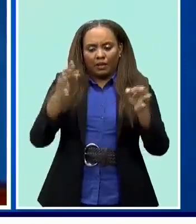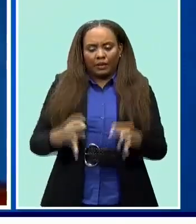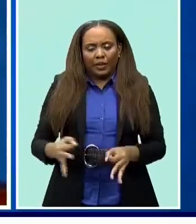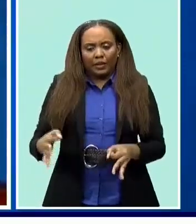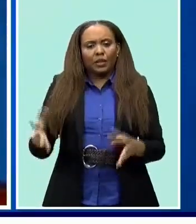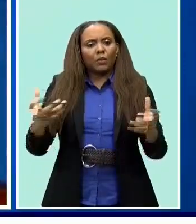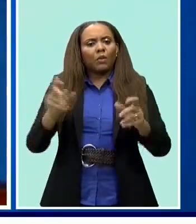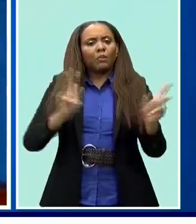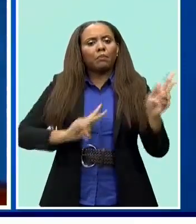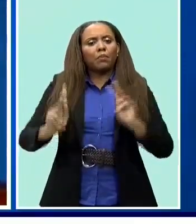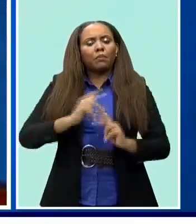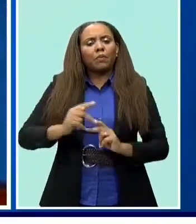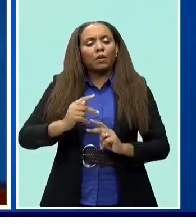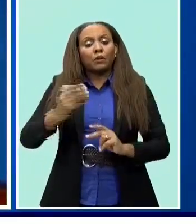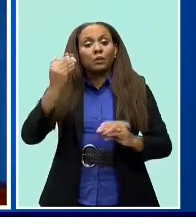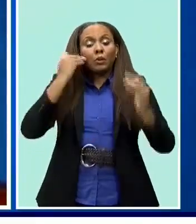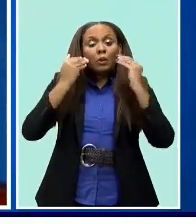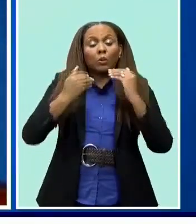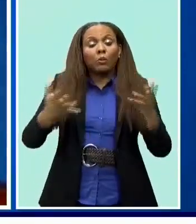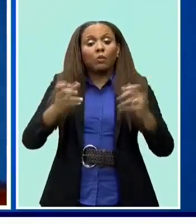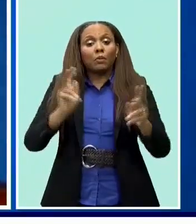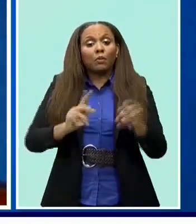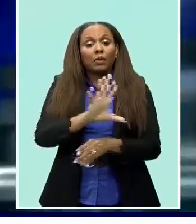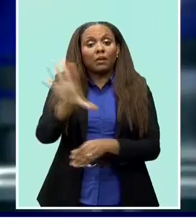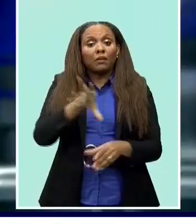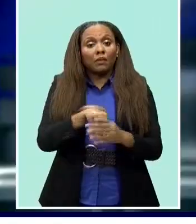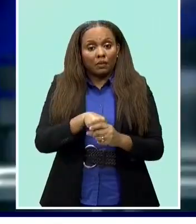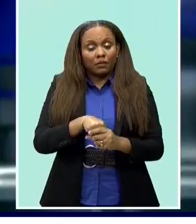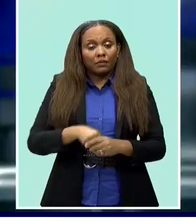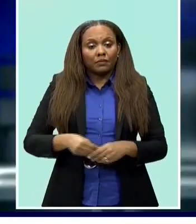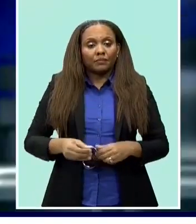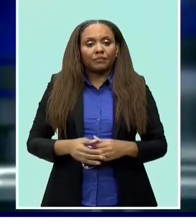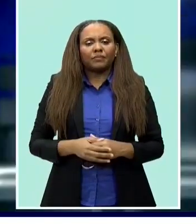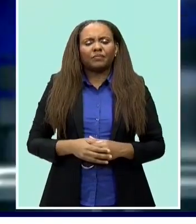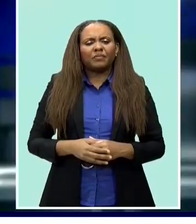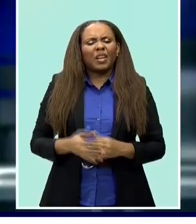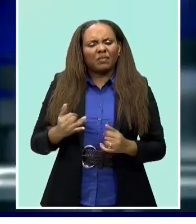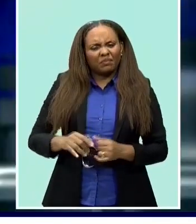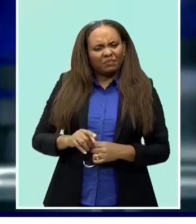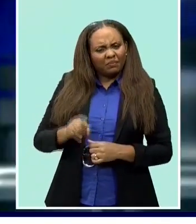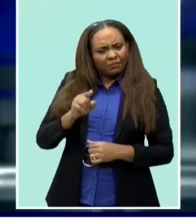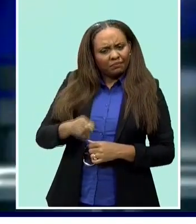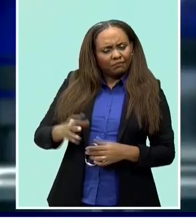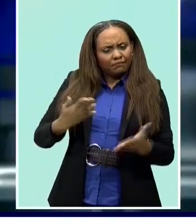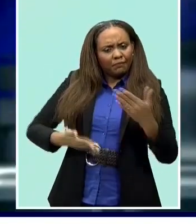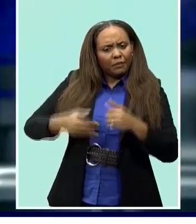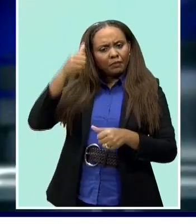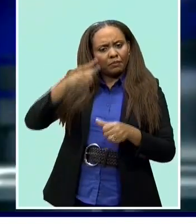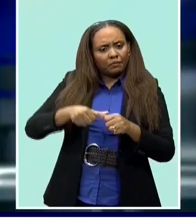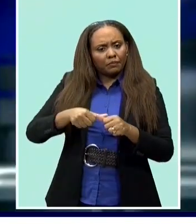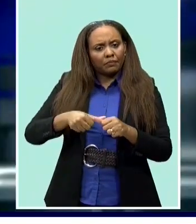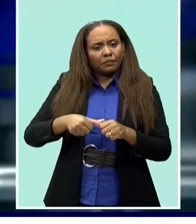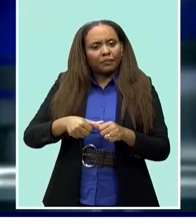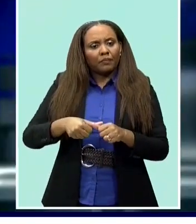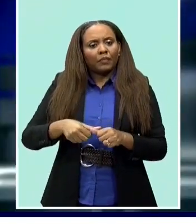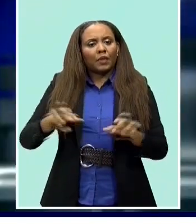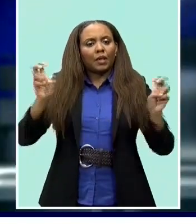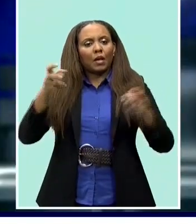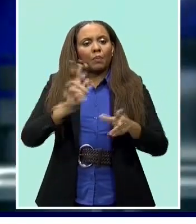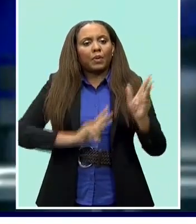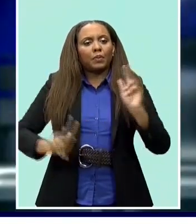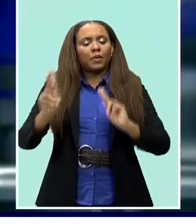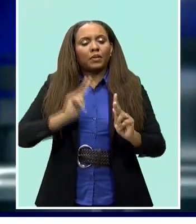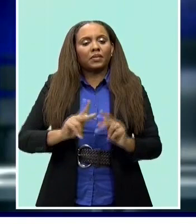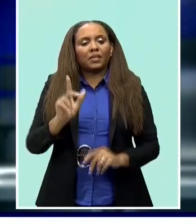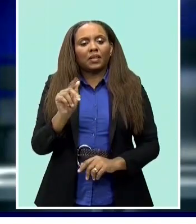the model of development that we want to pursue. Now, Shane, you may remember that the establishment of People's Assemblies was actually a